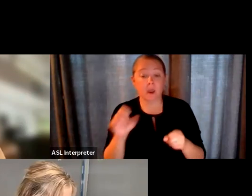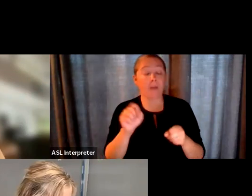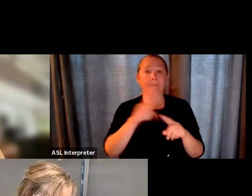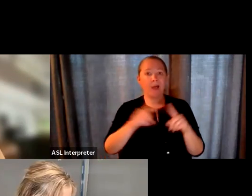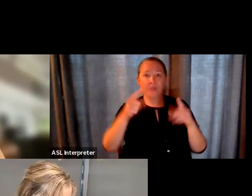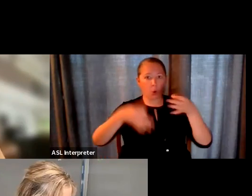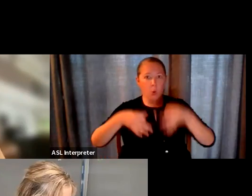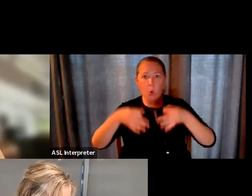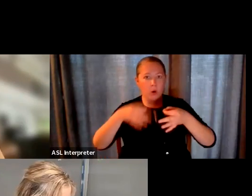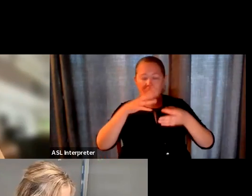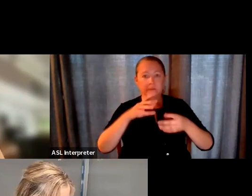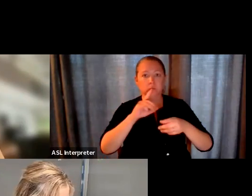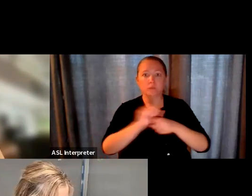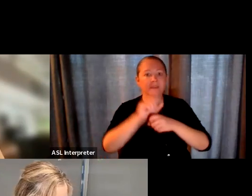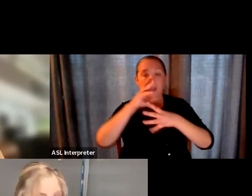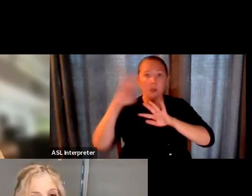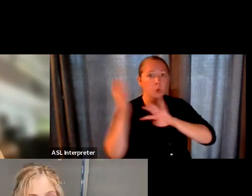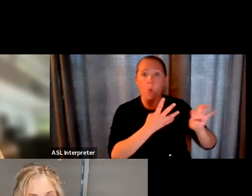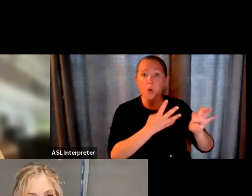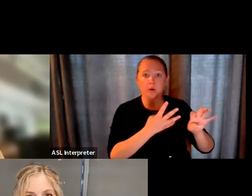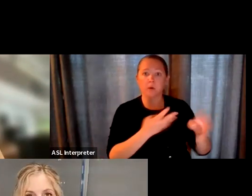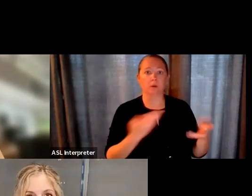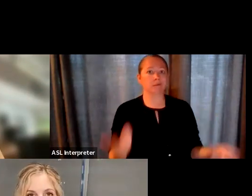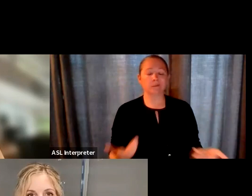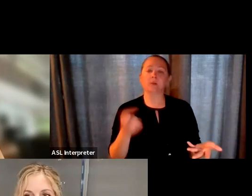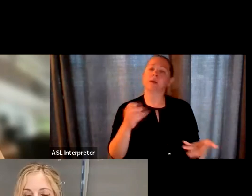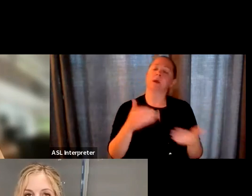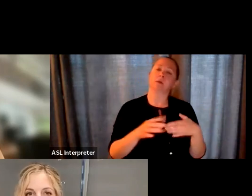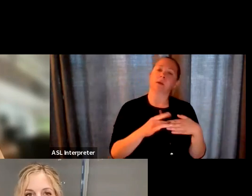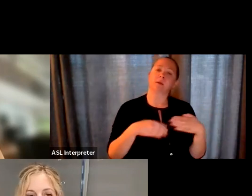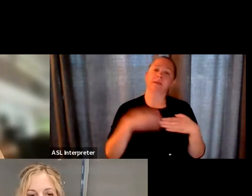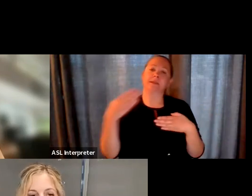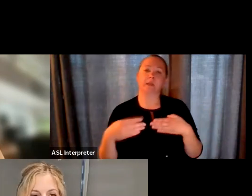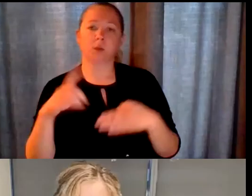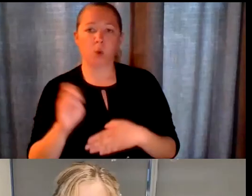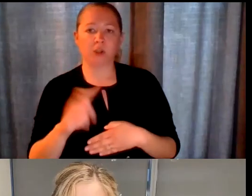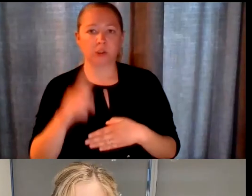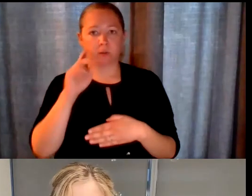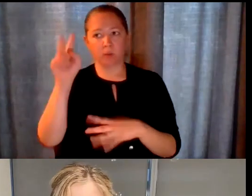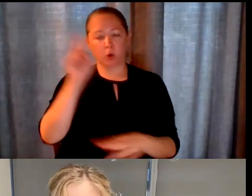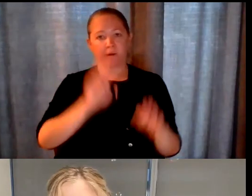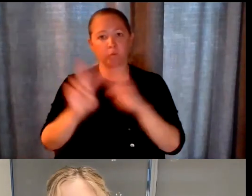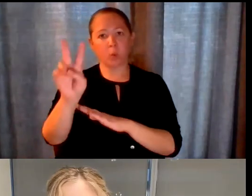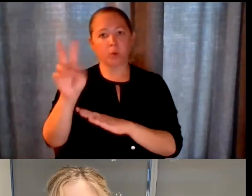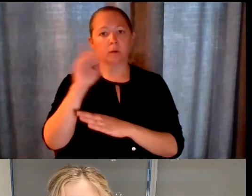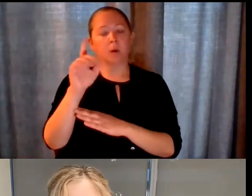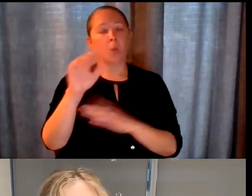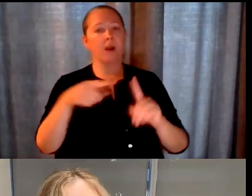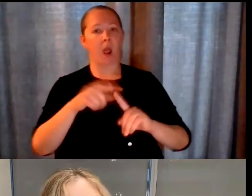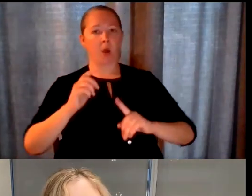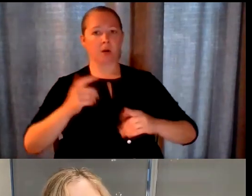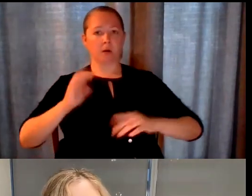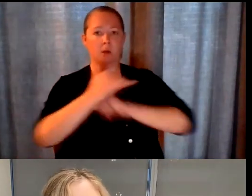literally ignored them. And that brings us to this next question, Rachel, and looking forward, when our country's highest court has